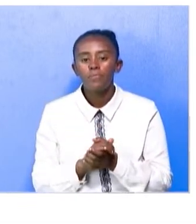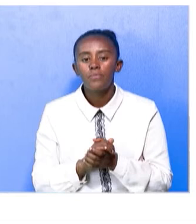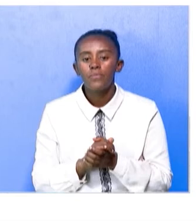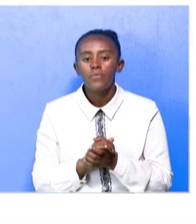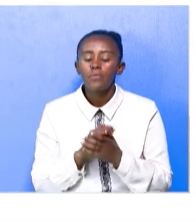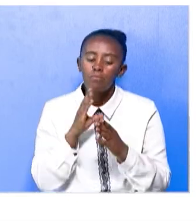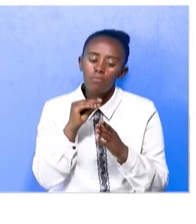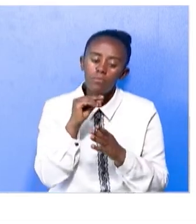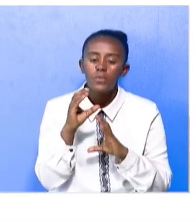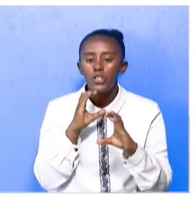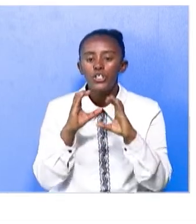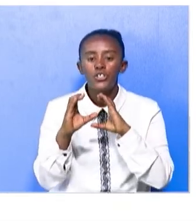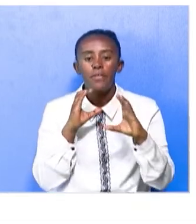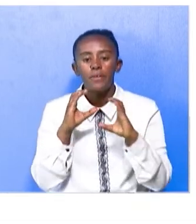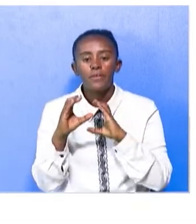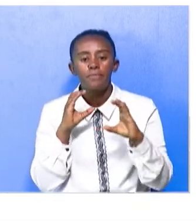chatting